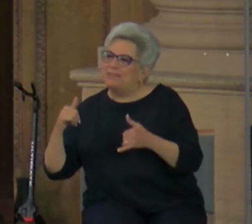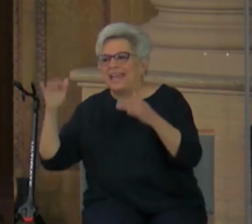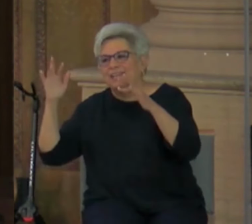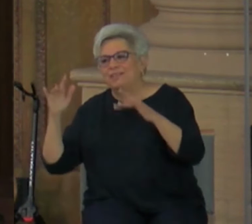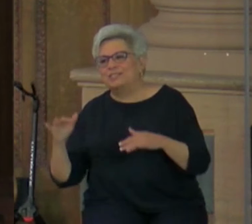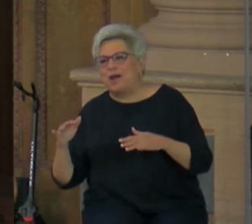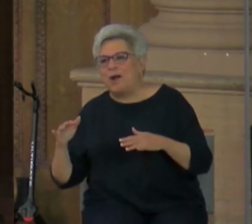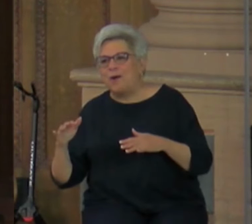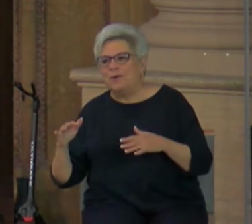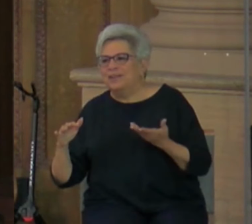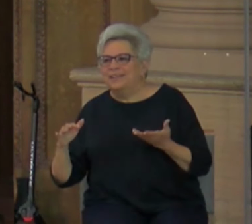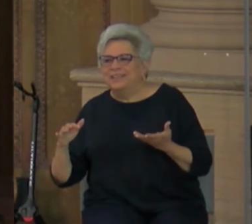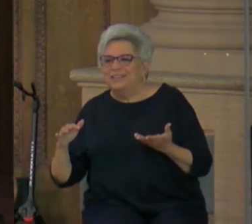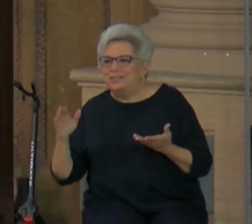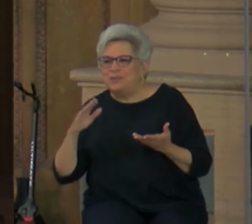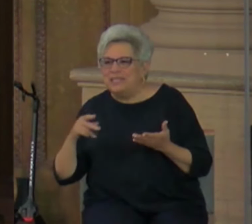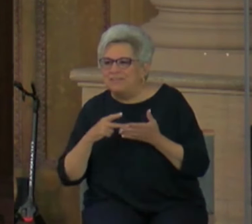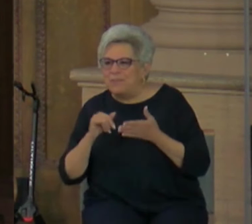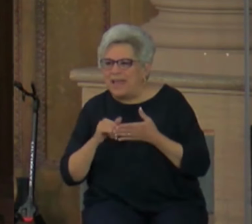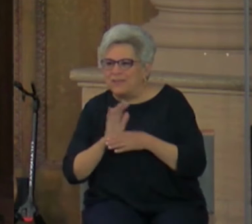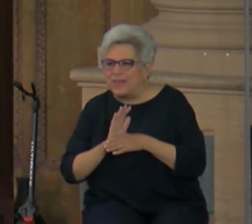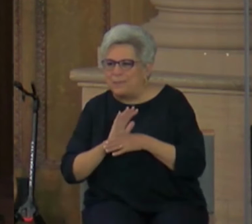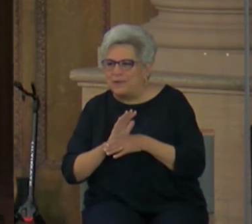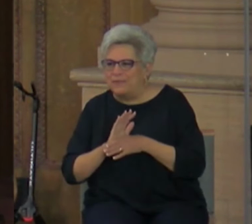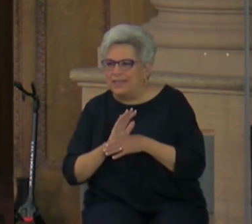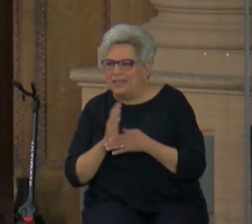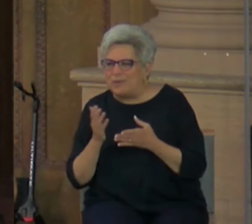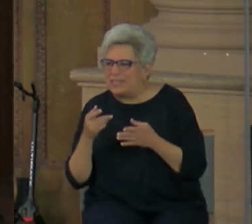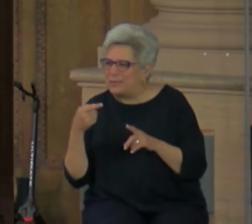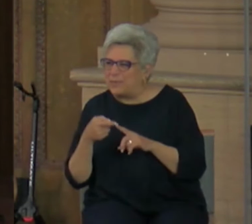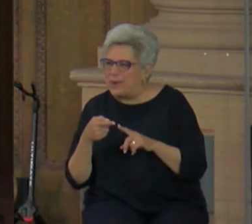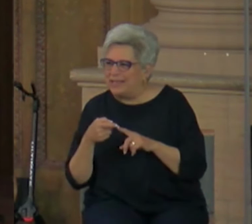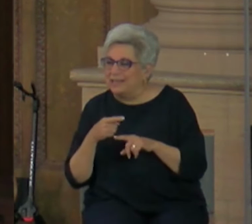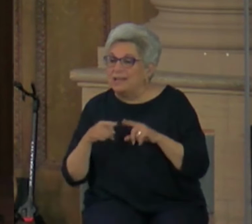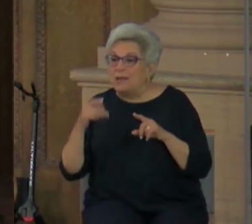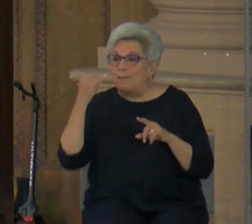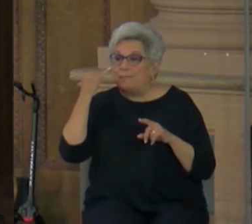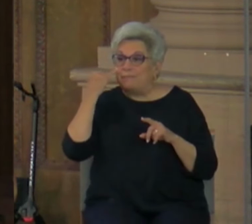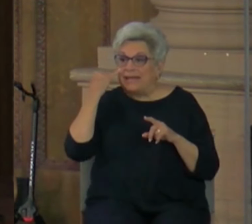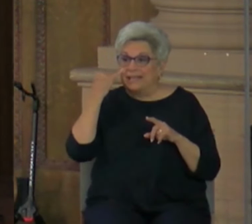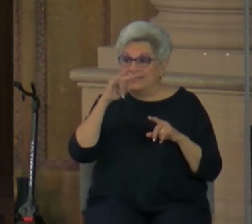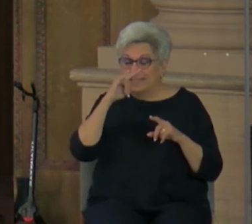for that movie for sure. Like why would you watch that? But if they go there and they